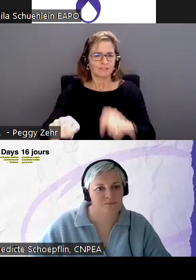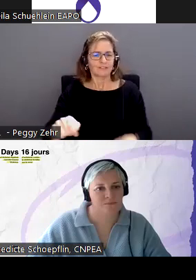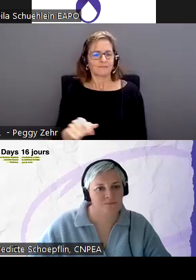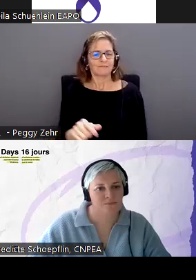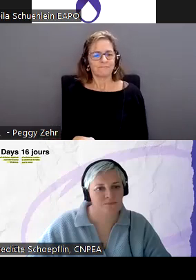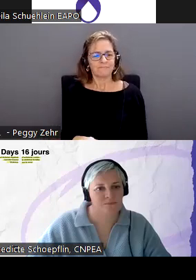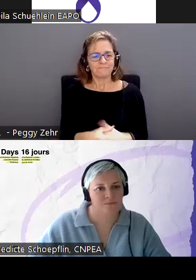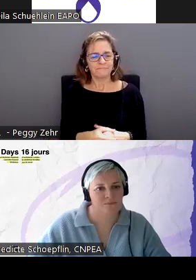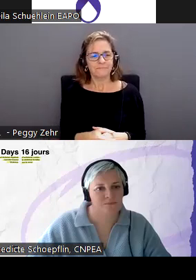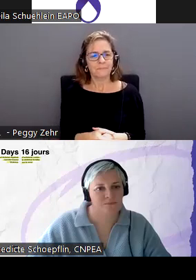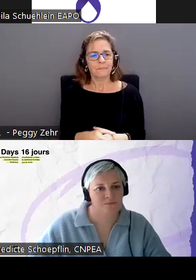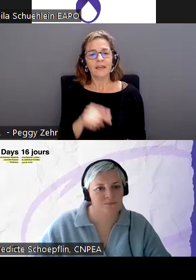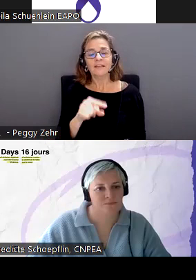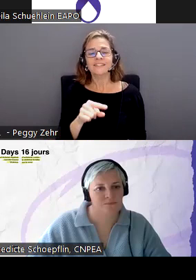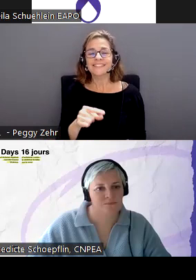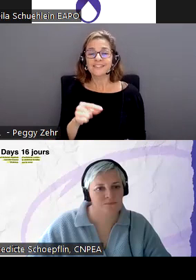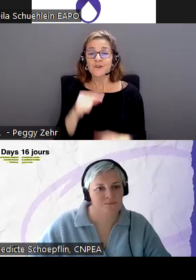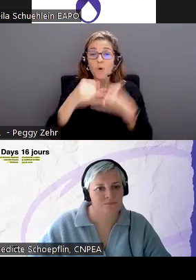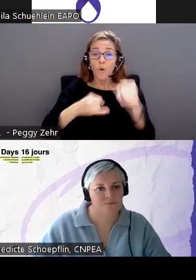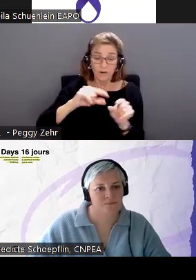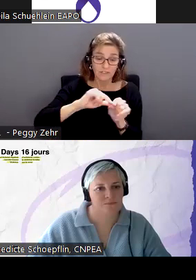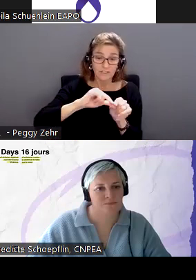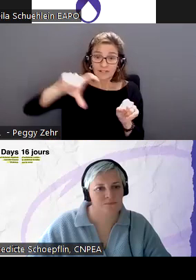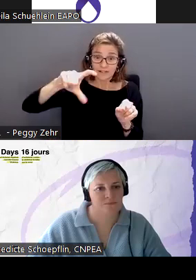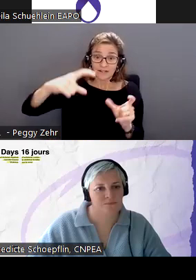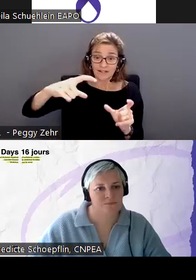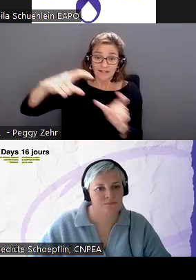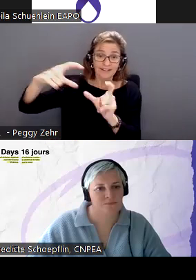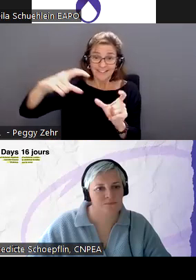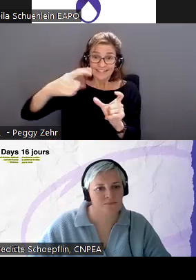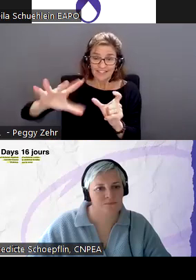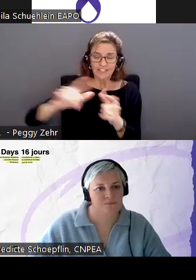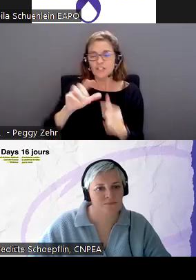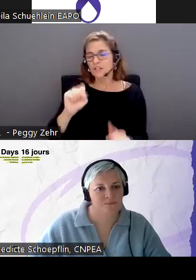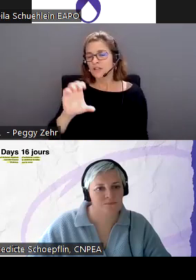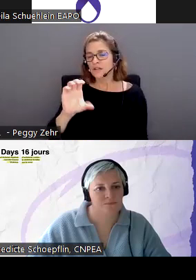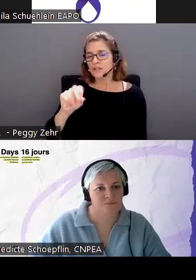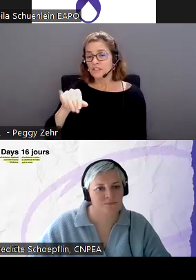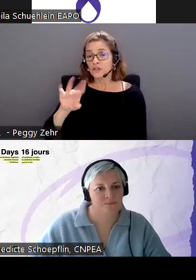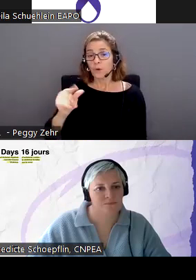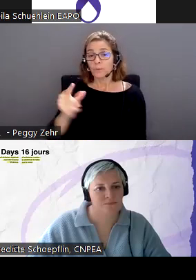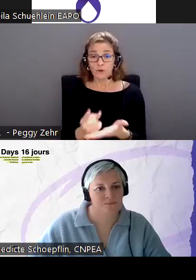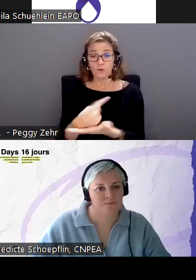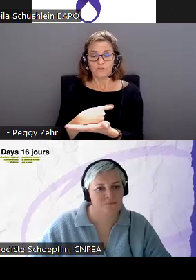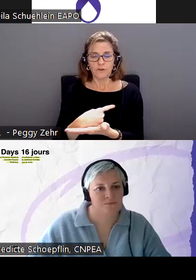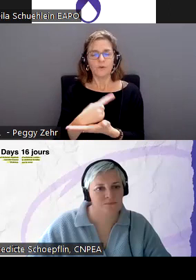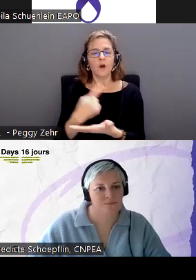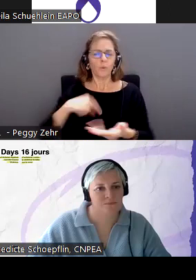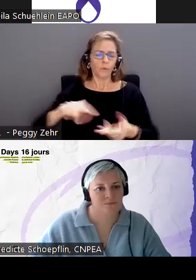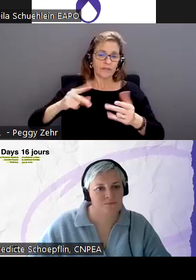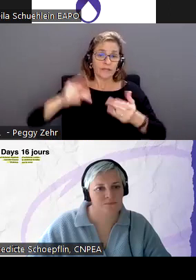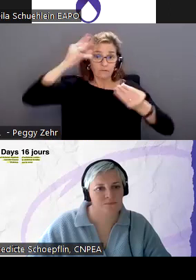This is from the scoping review that was done. And so the themes that emerged from that scoping review,